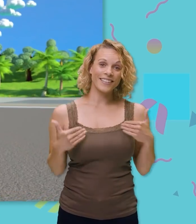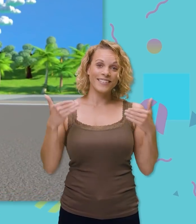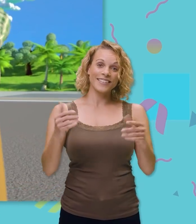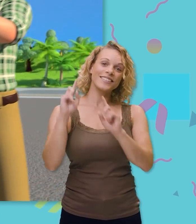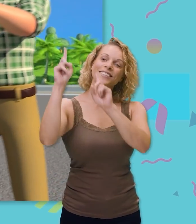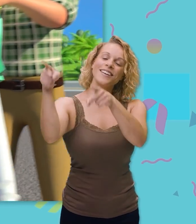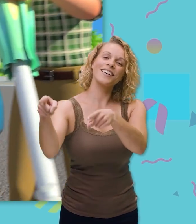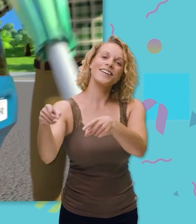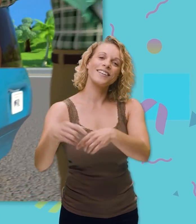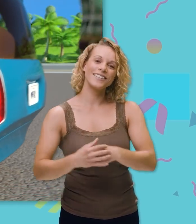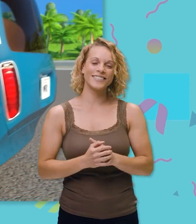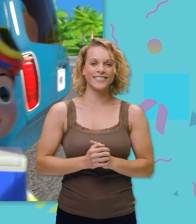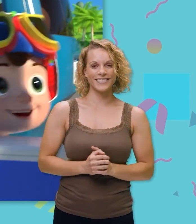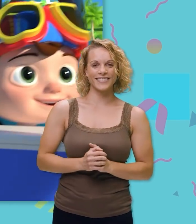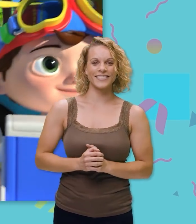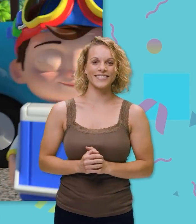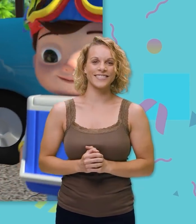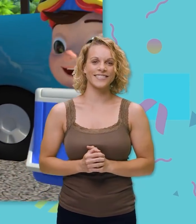Come on, let's go.